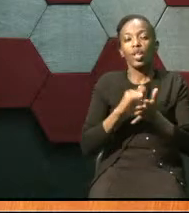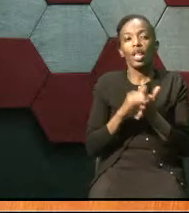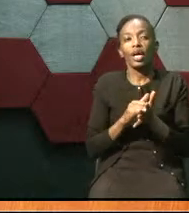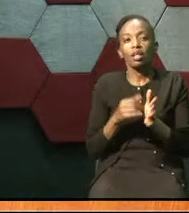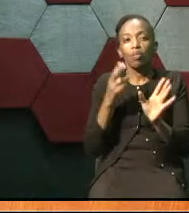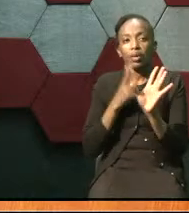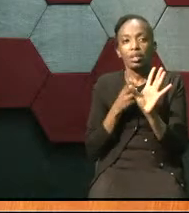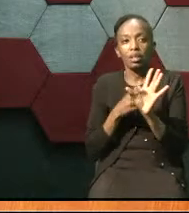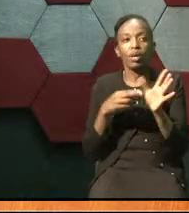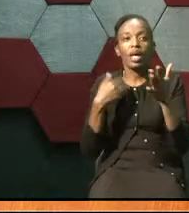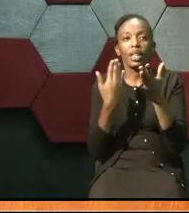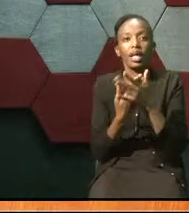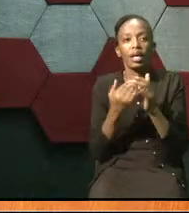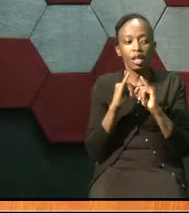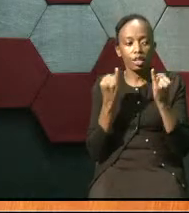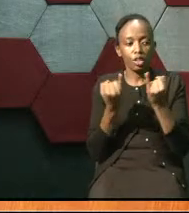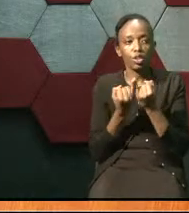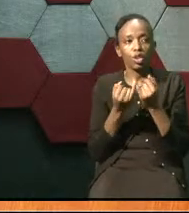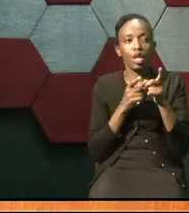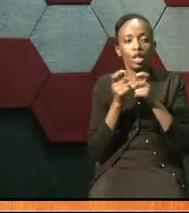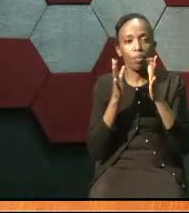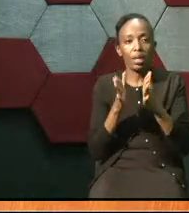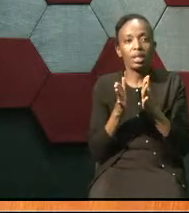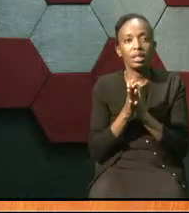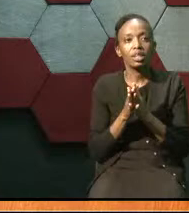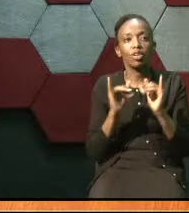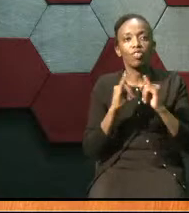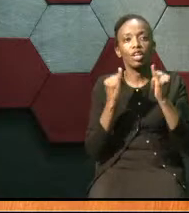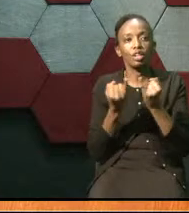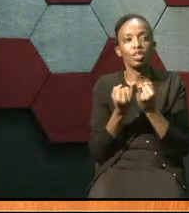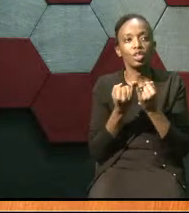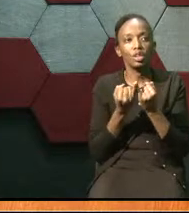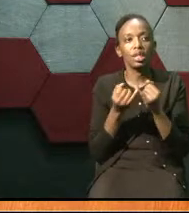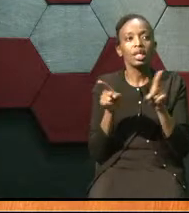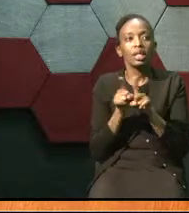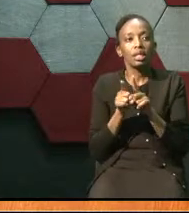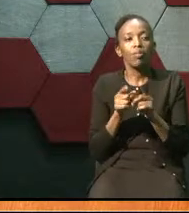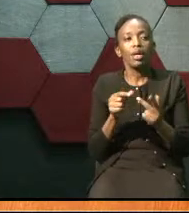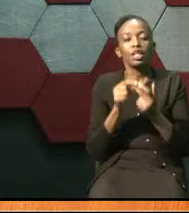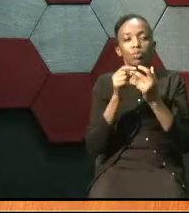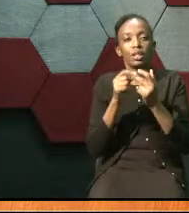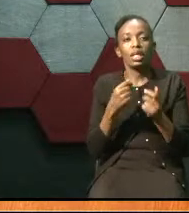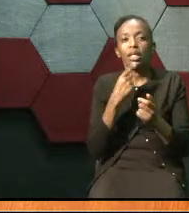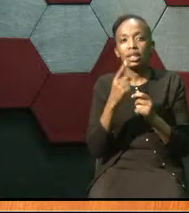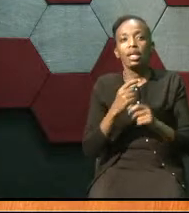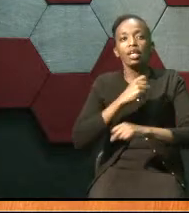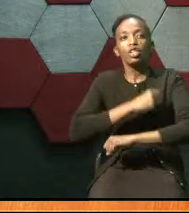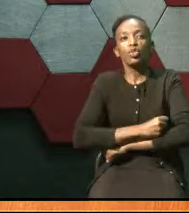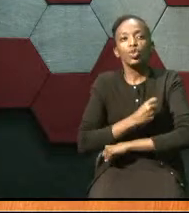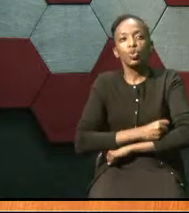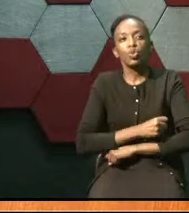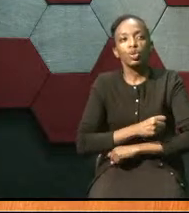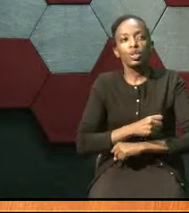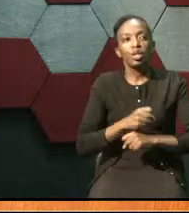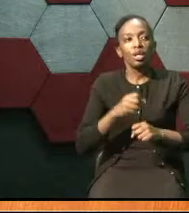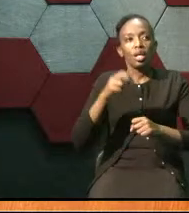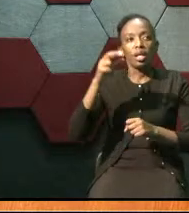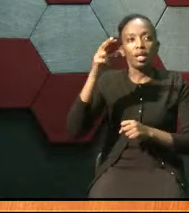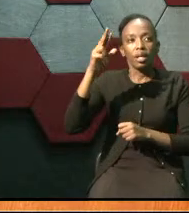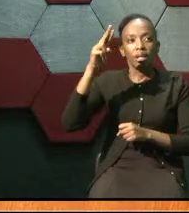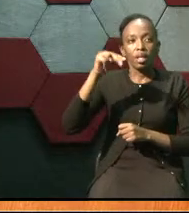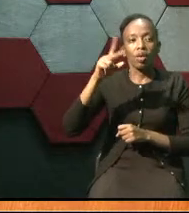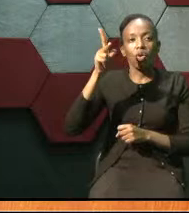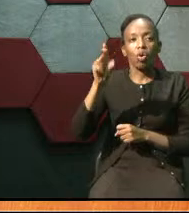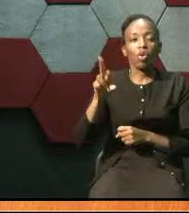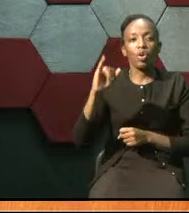I thank the institutions and the managers of those institutions, and particular mention to schools like Ngoroi